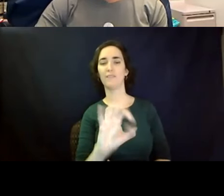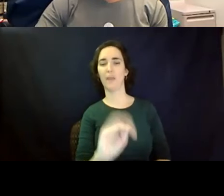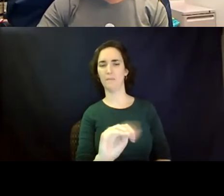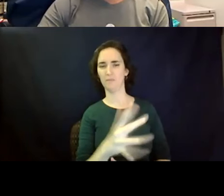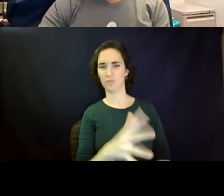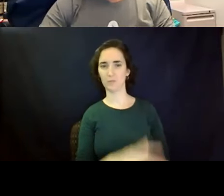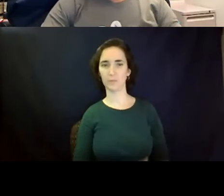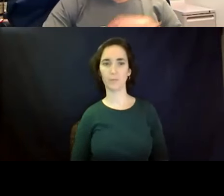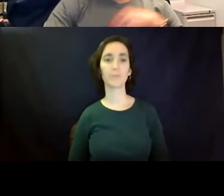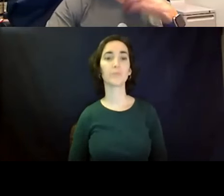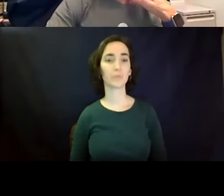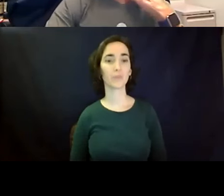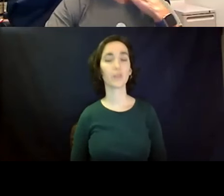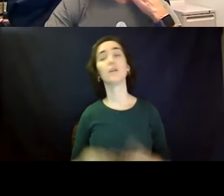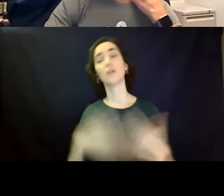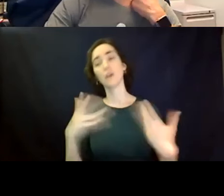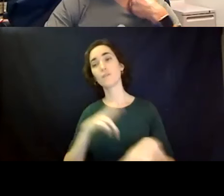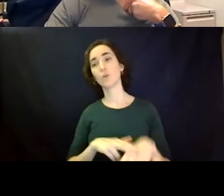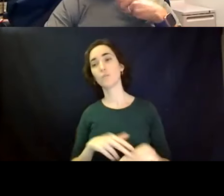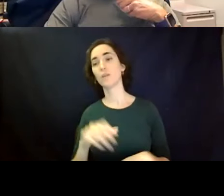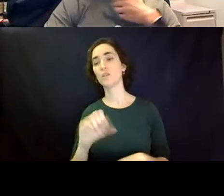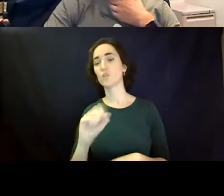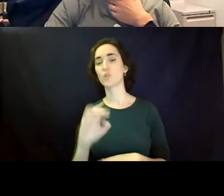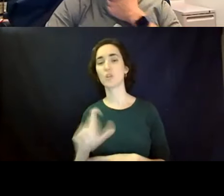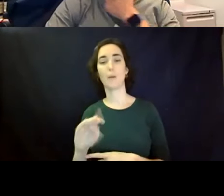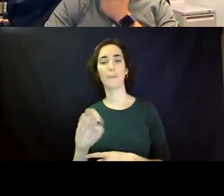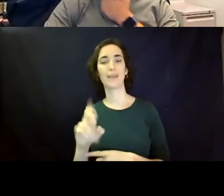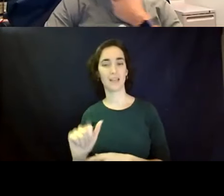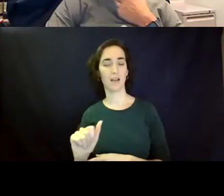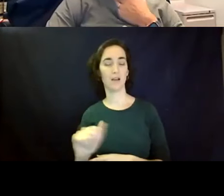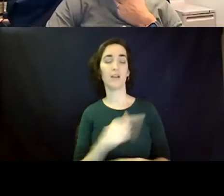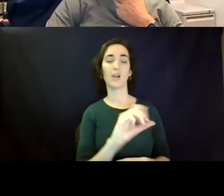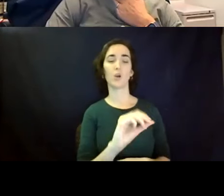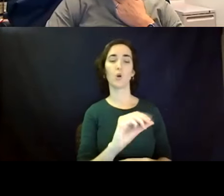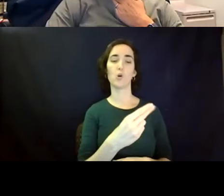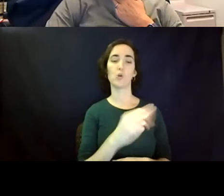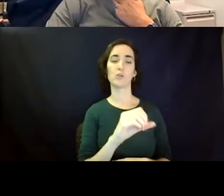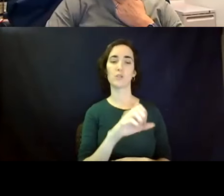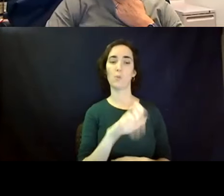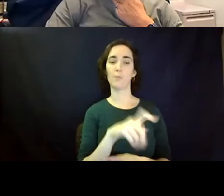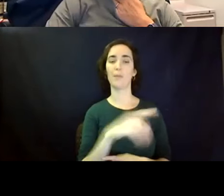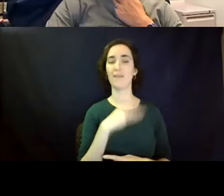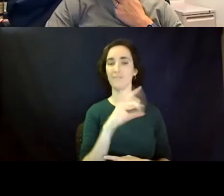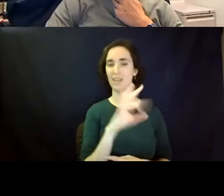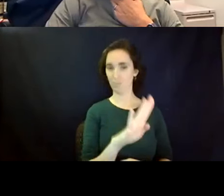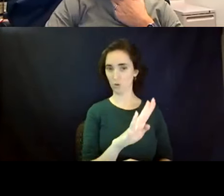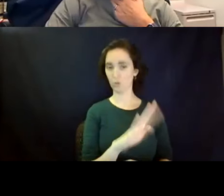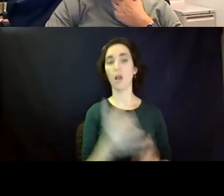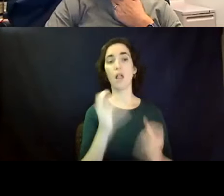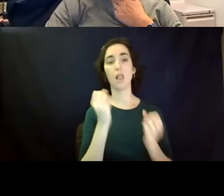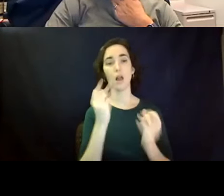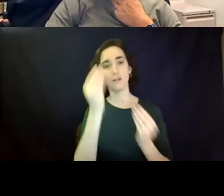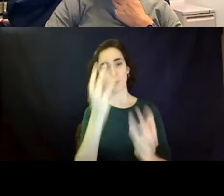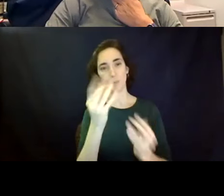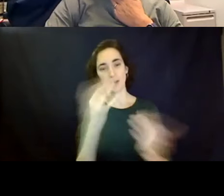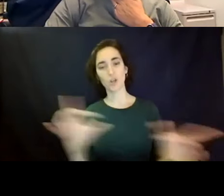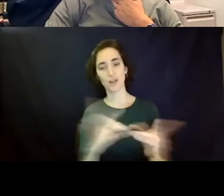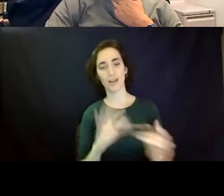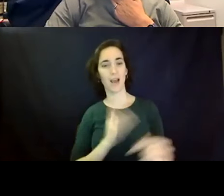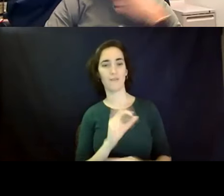FM. We also have social media. GOSEP has a Facebook page. You can get a lot of information and links off of our Facebook